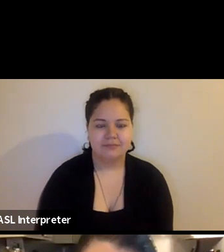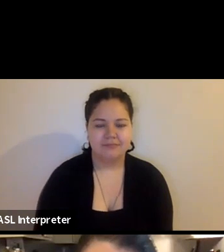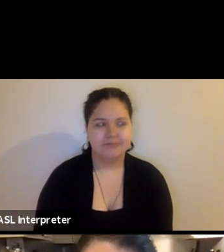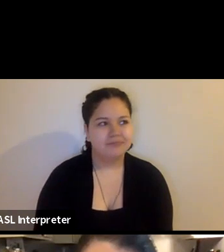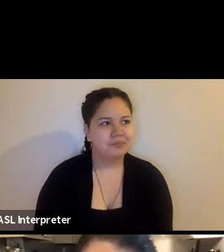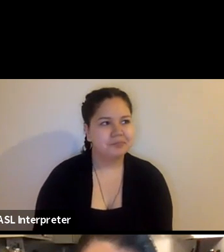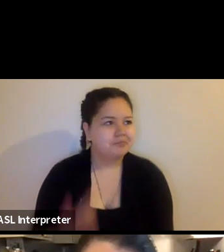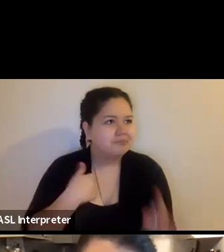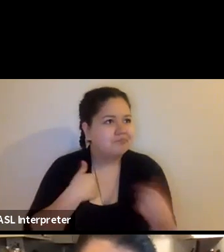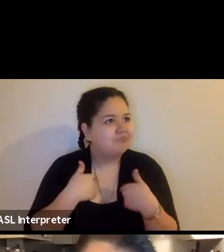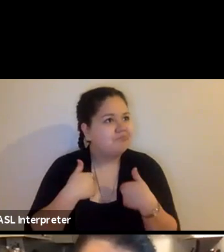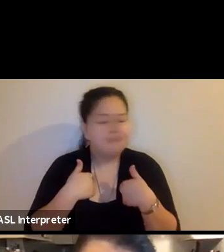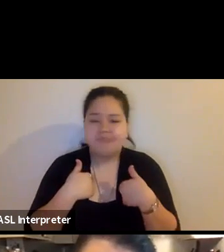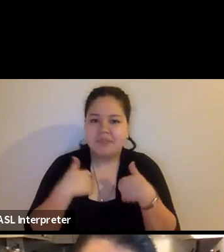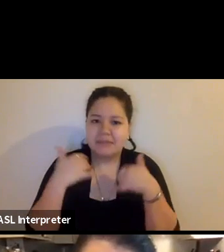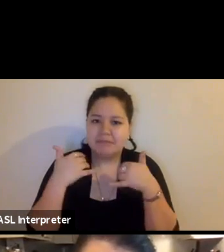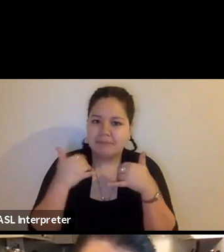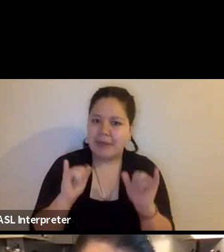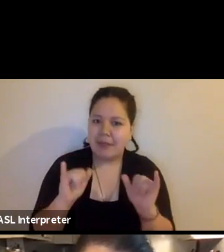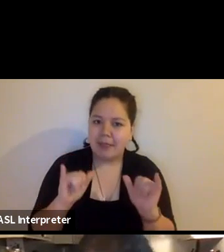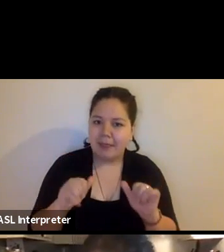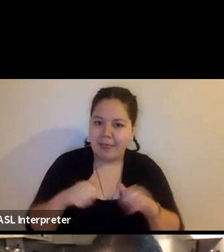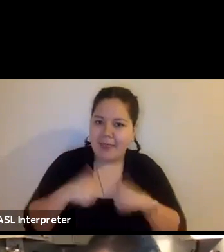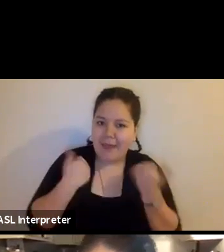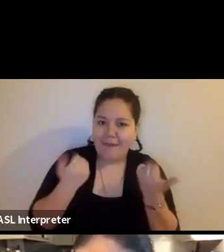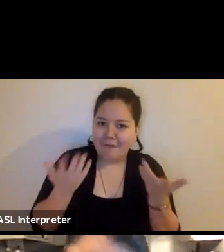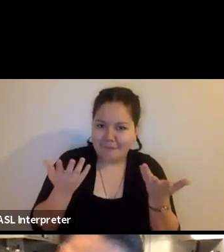I'm not dead, so this is a good thing for me.